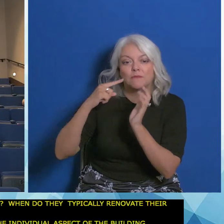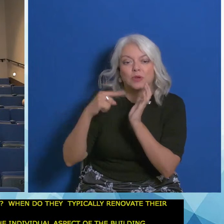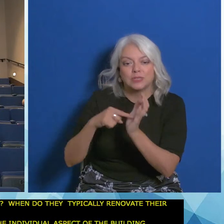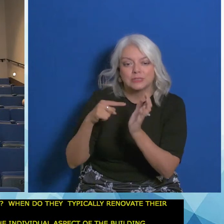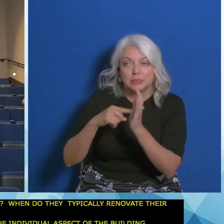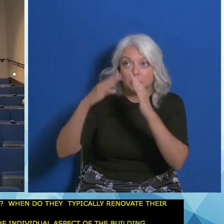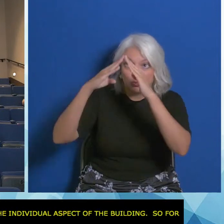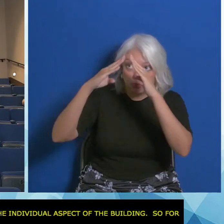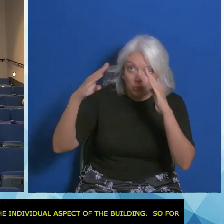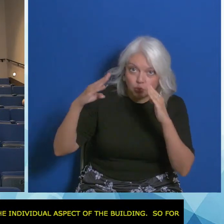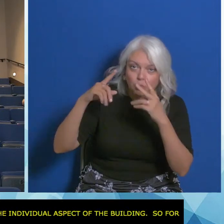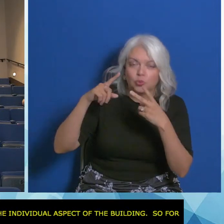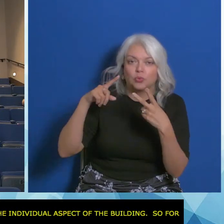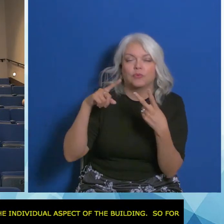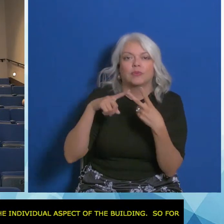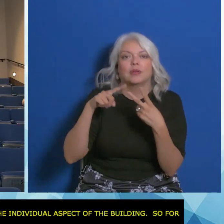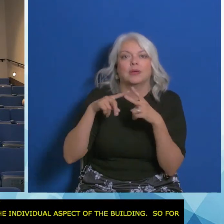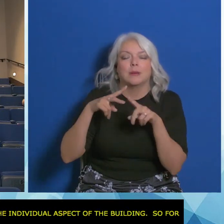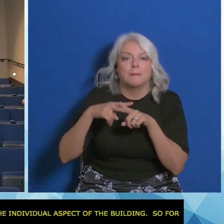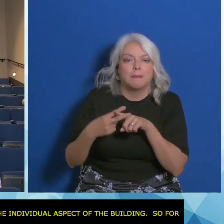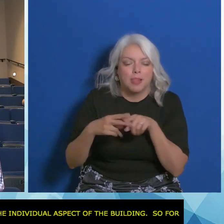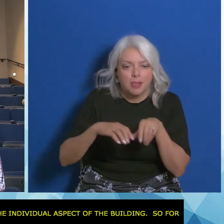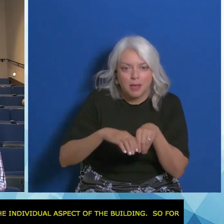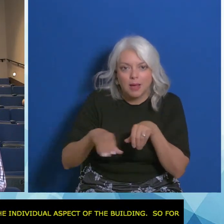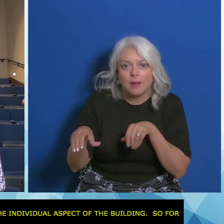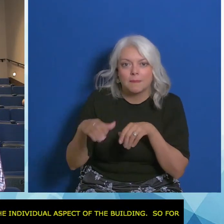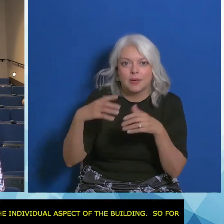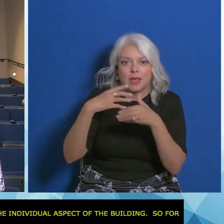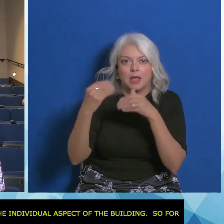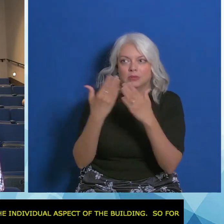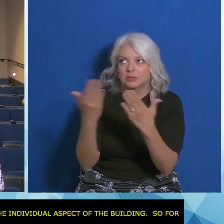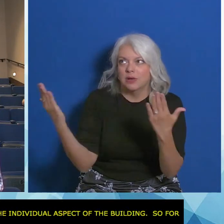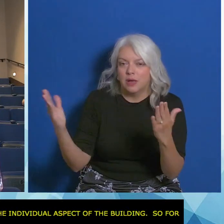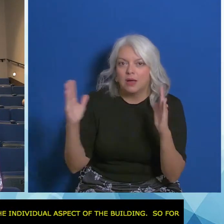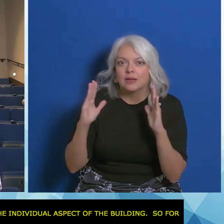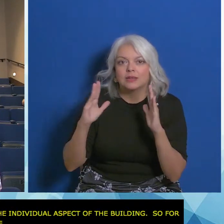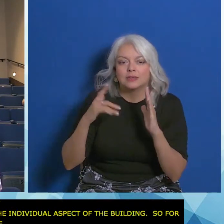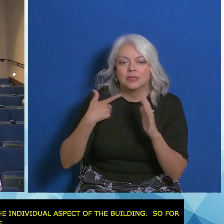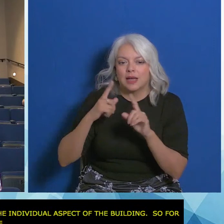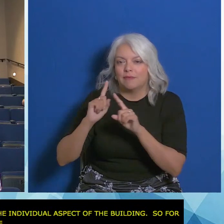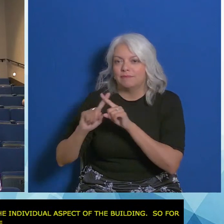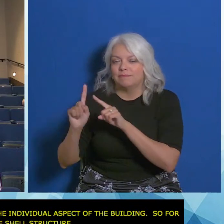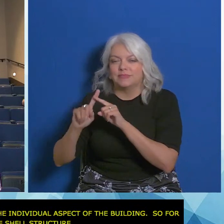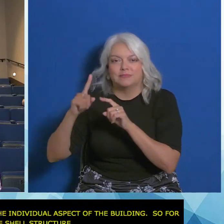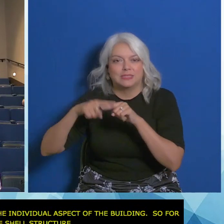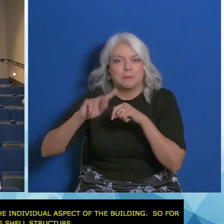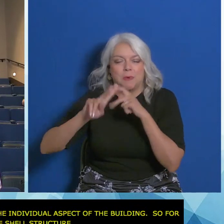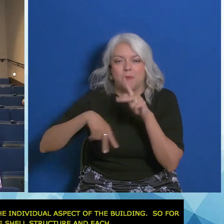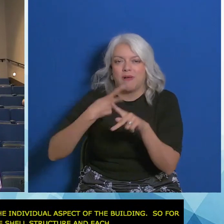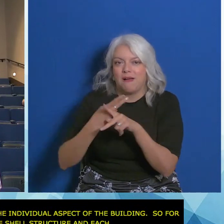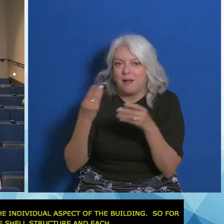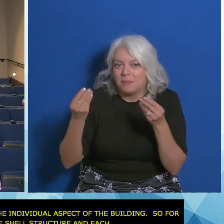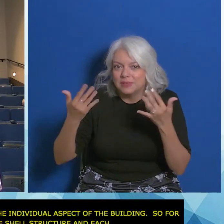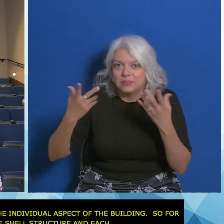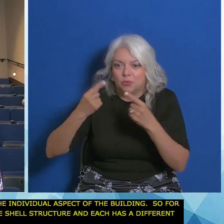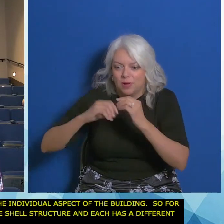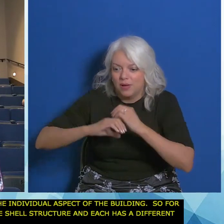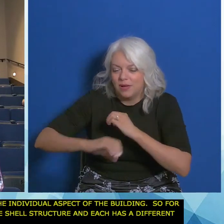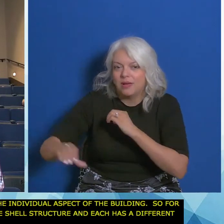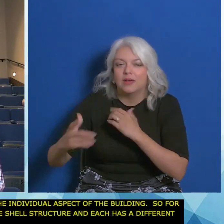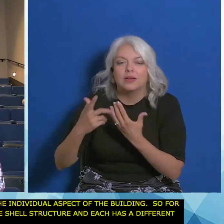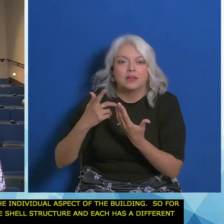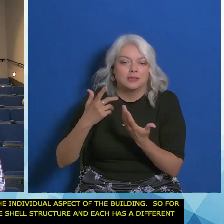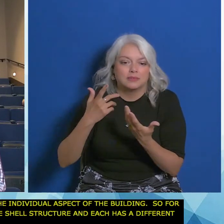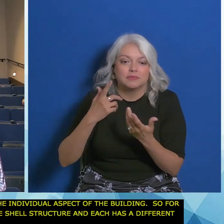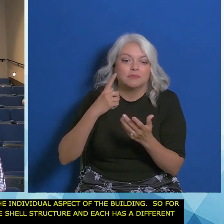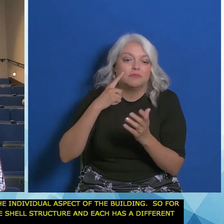plumbing systems, whether that be the shell structure, each have a different refresh period. So, for example, you typically